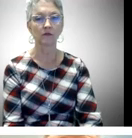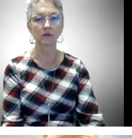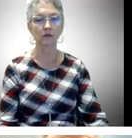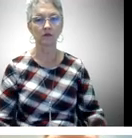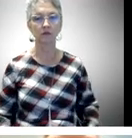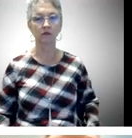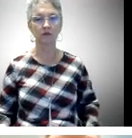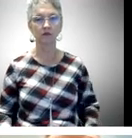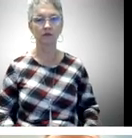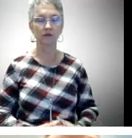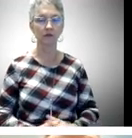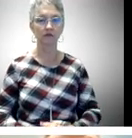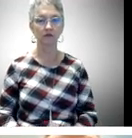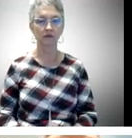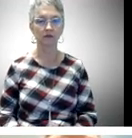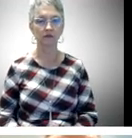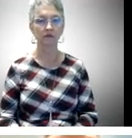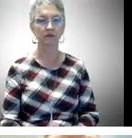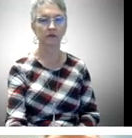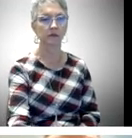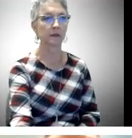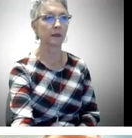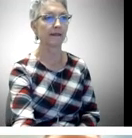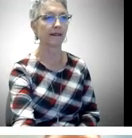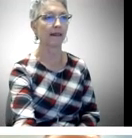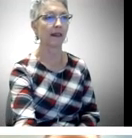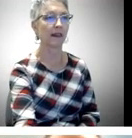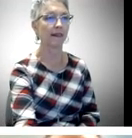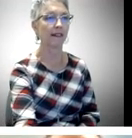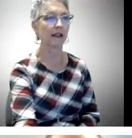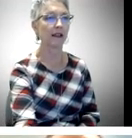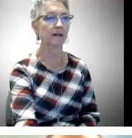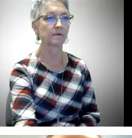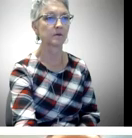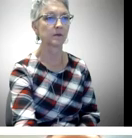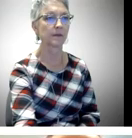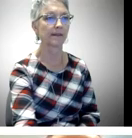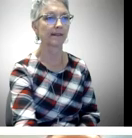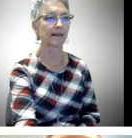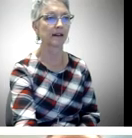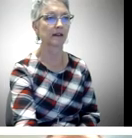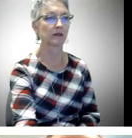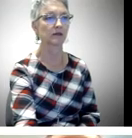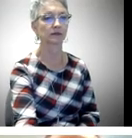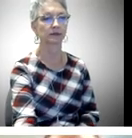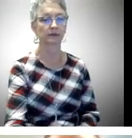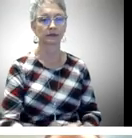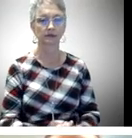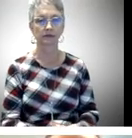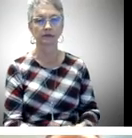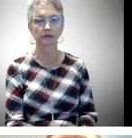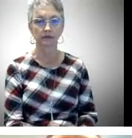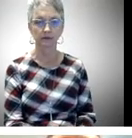See, I think the bottom line is that the court, if you read the statute and the reforms that were